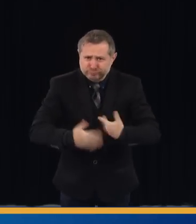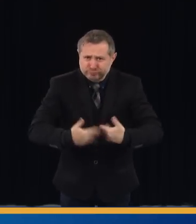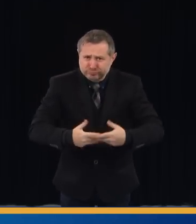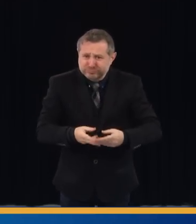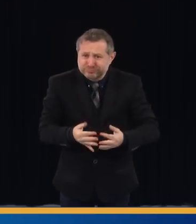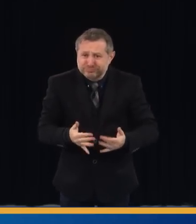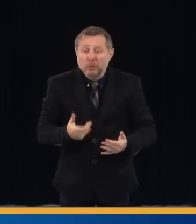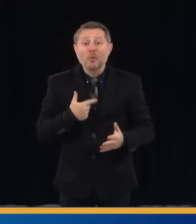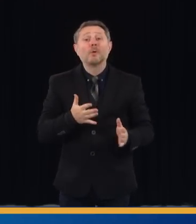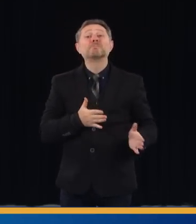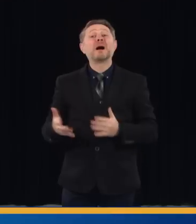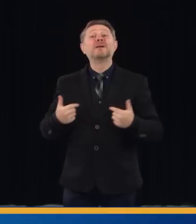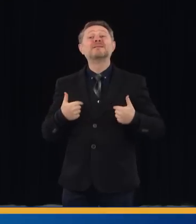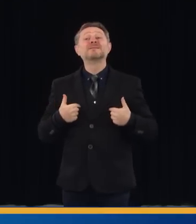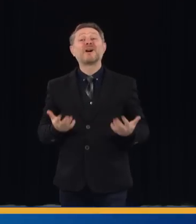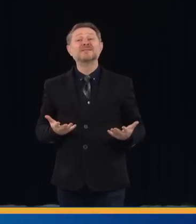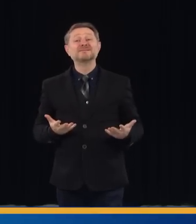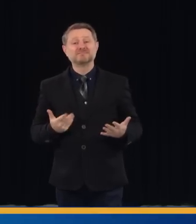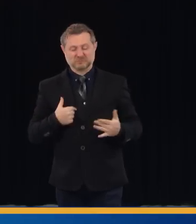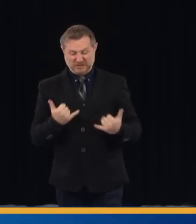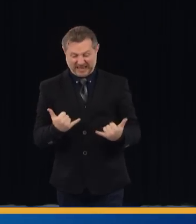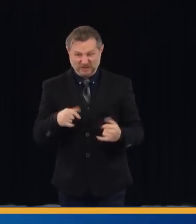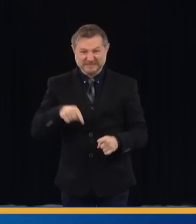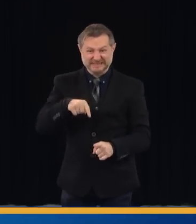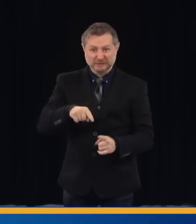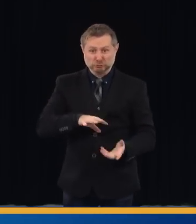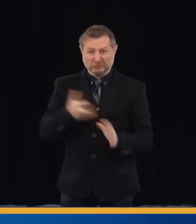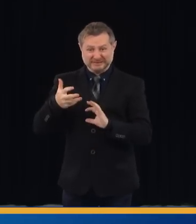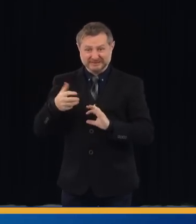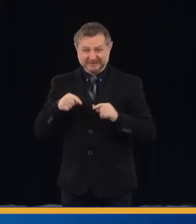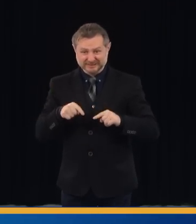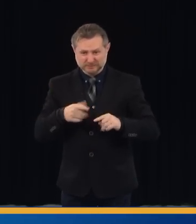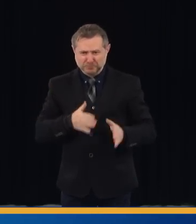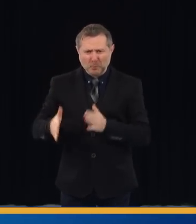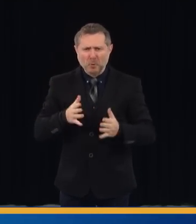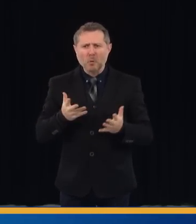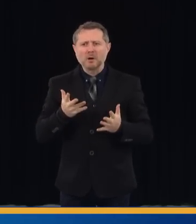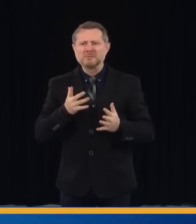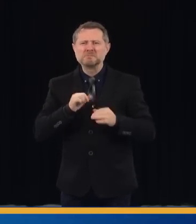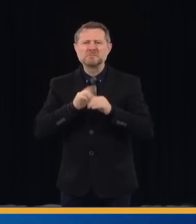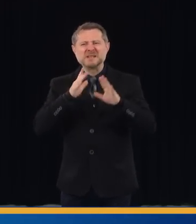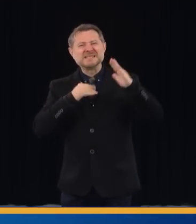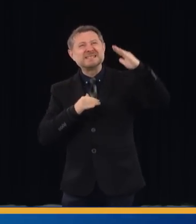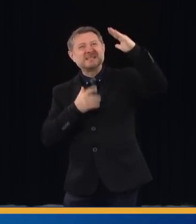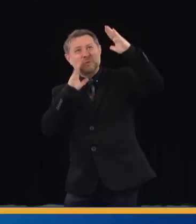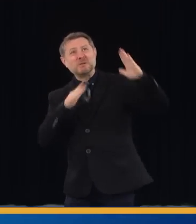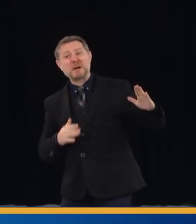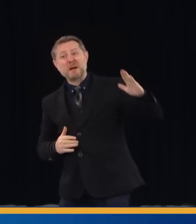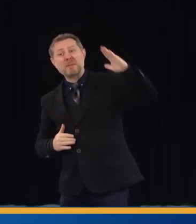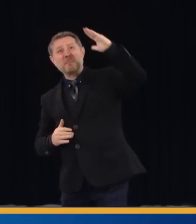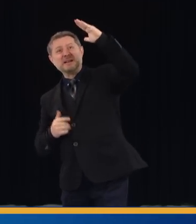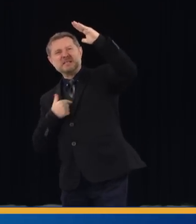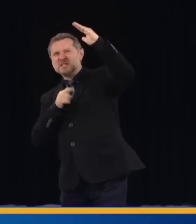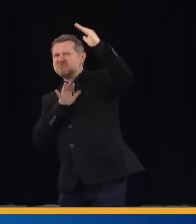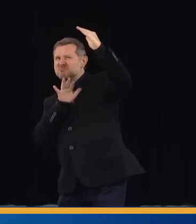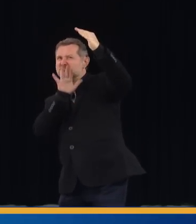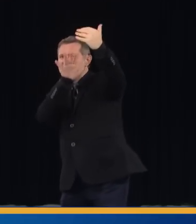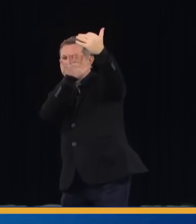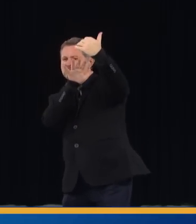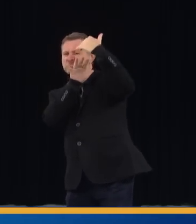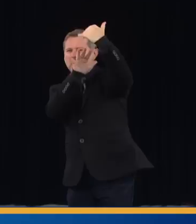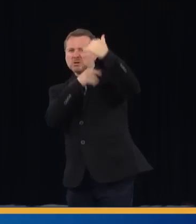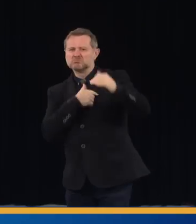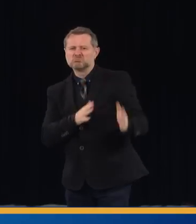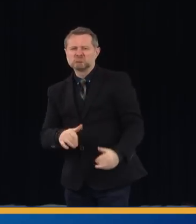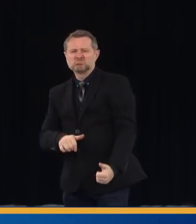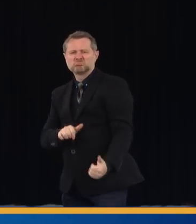crisis, preparing for the battle on the Mount, which is what we are doing every day. And that's